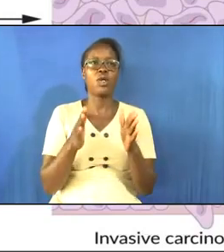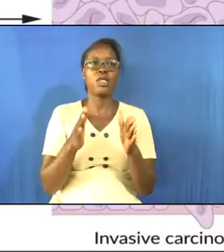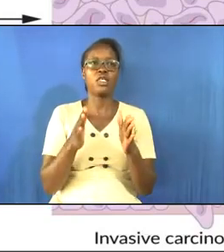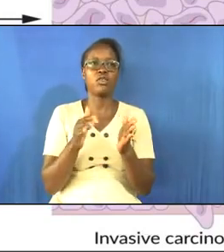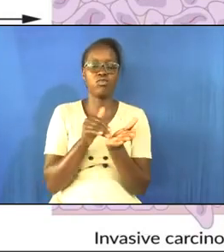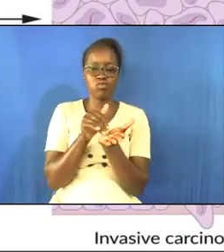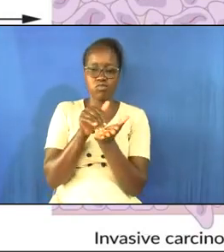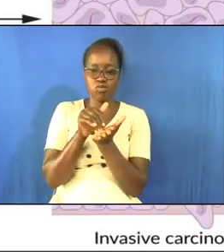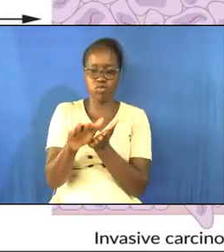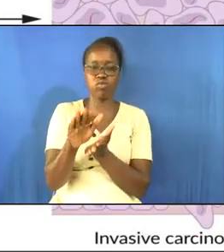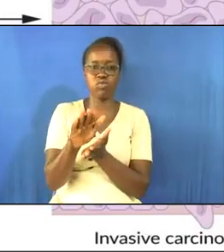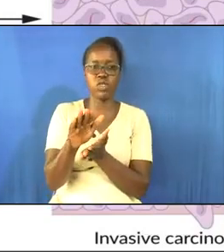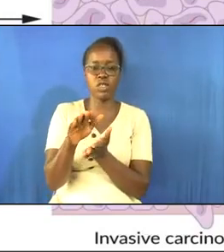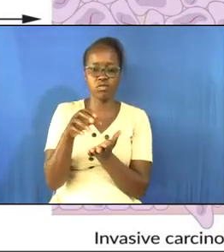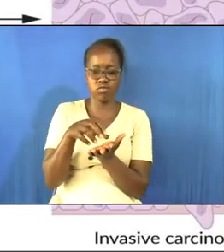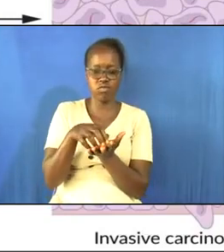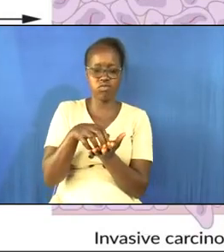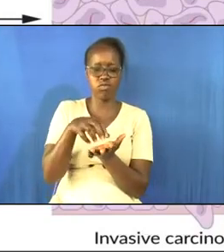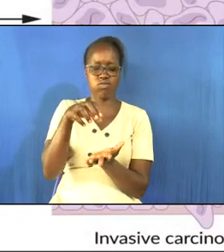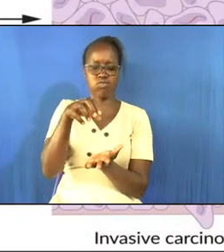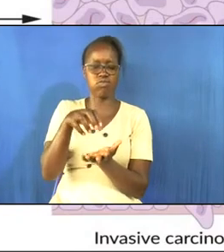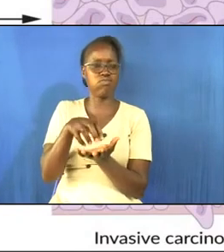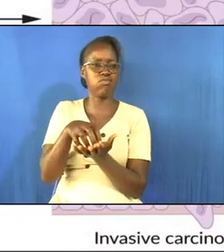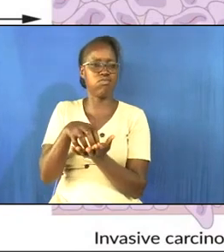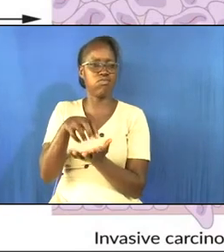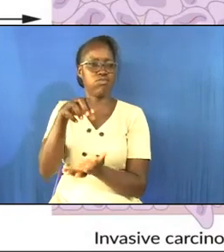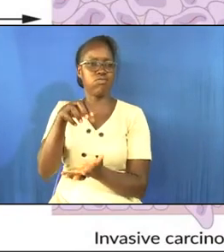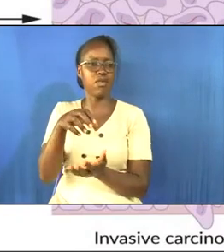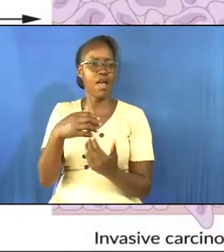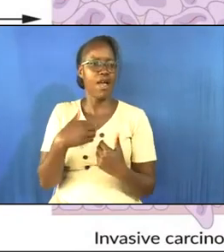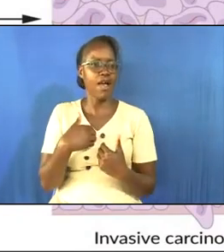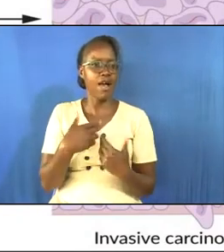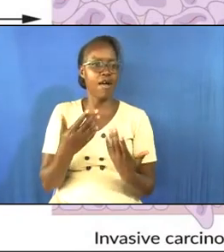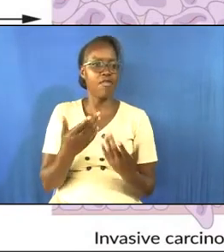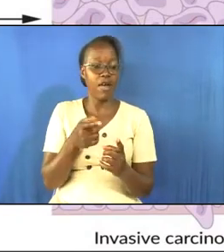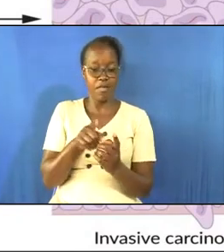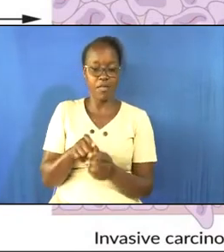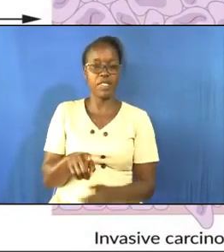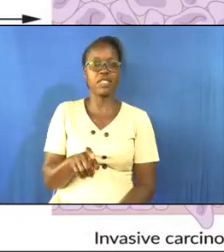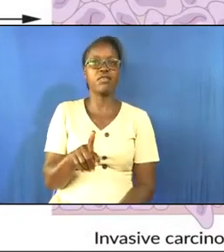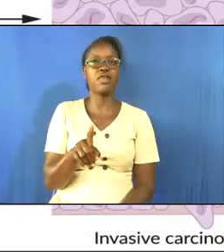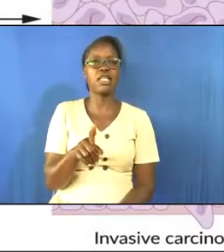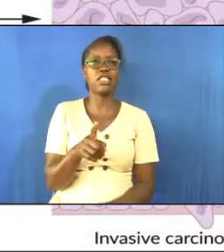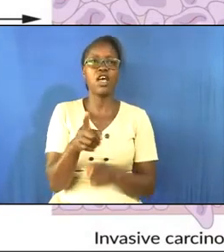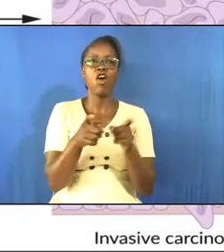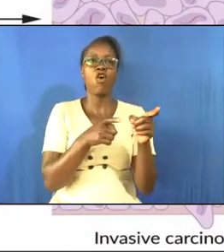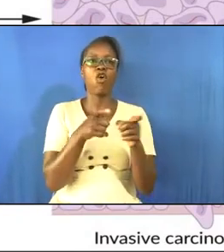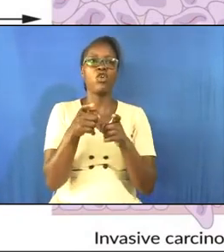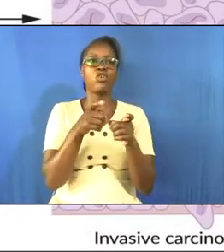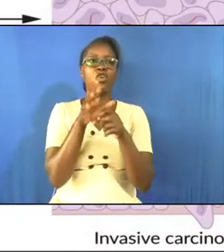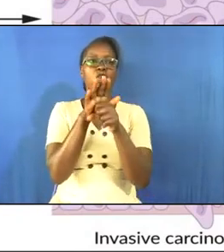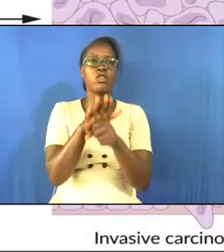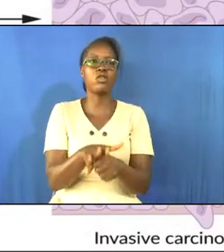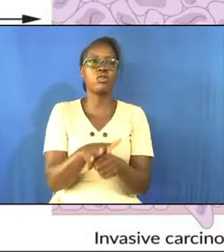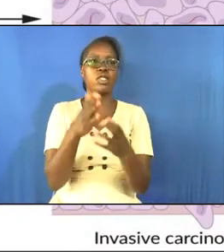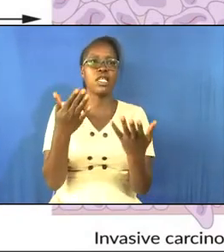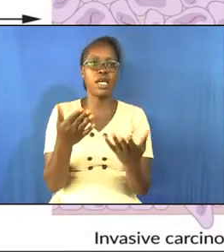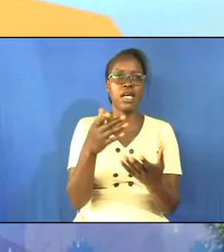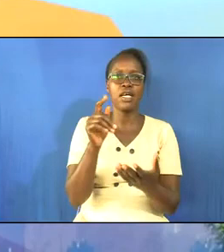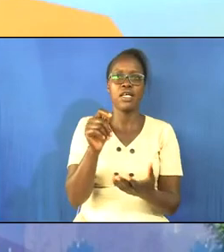rid of tumors that are called the tumor suppressive proteins. Now the virus will inhibit the tumor suppressive proteins,